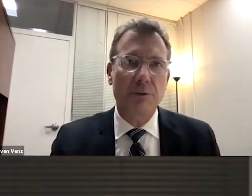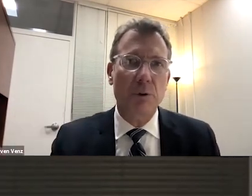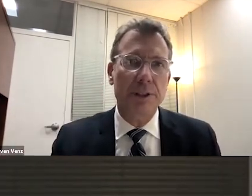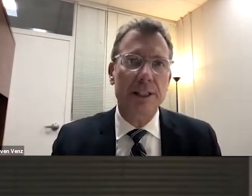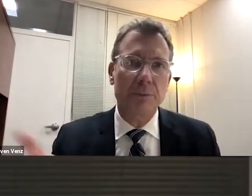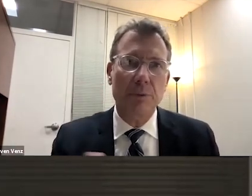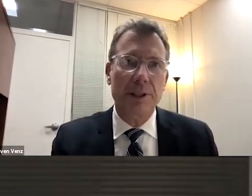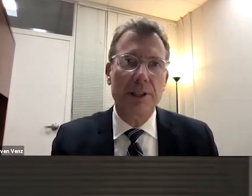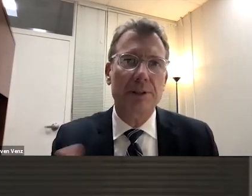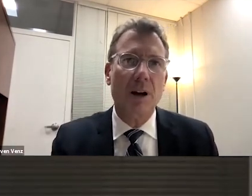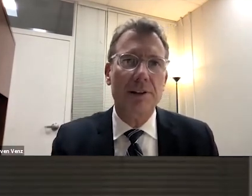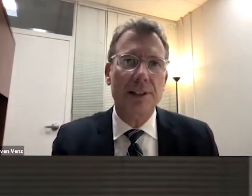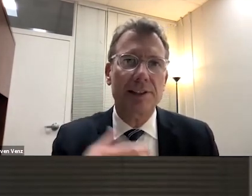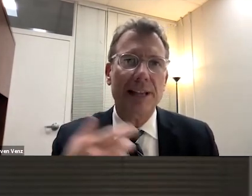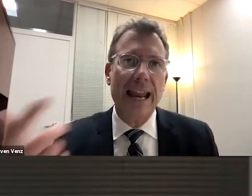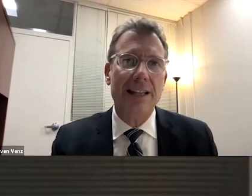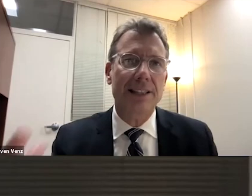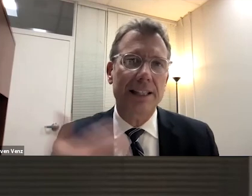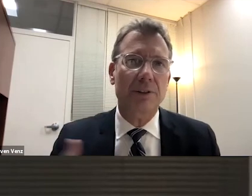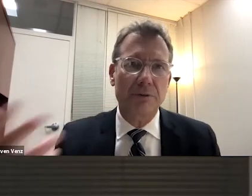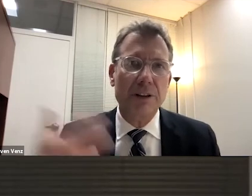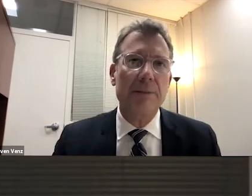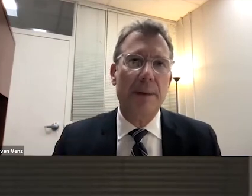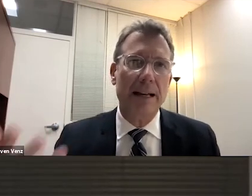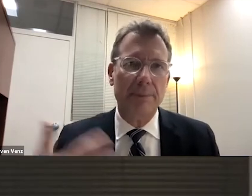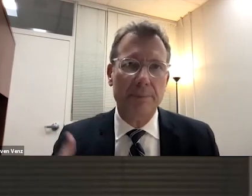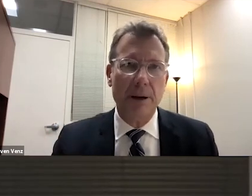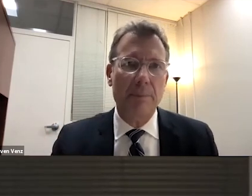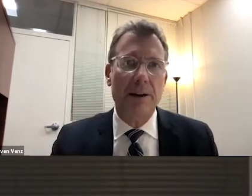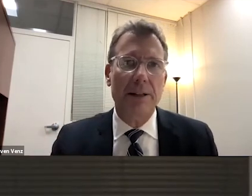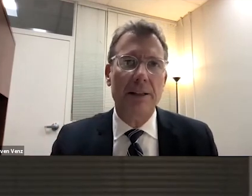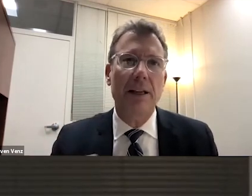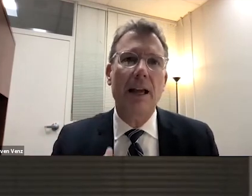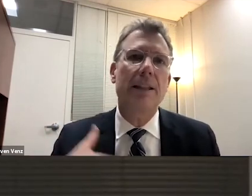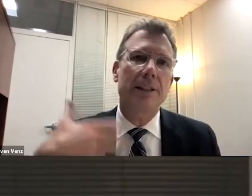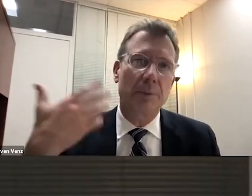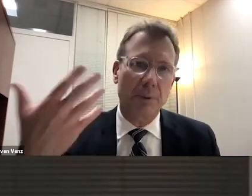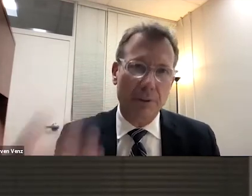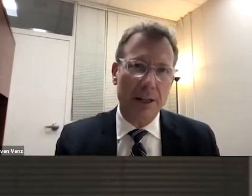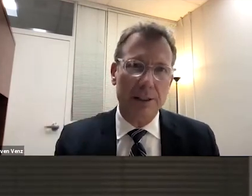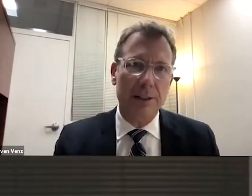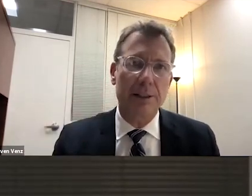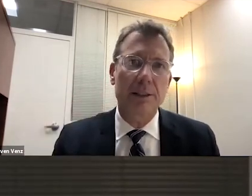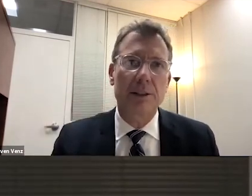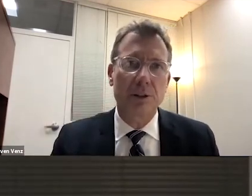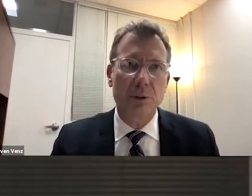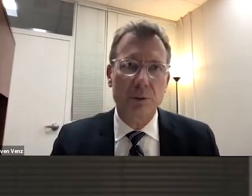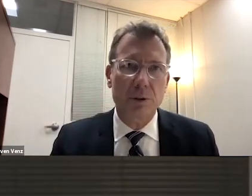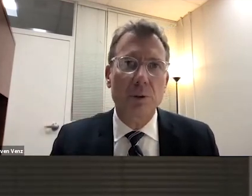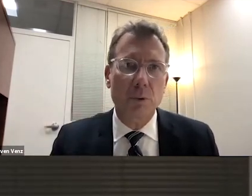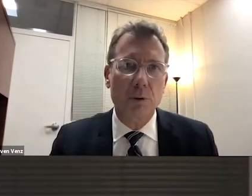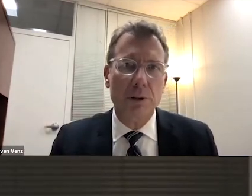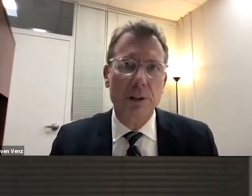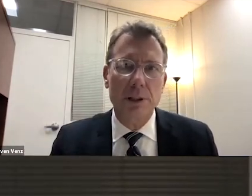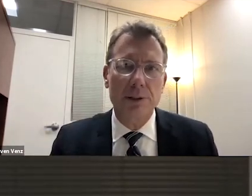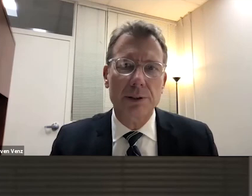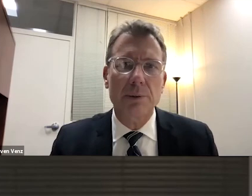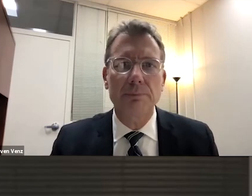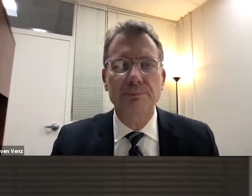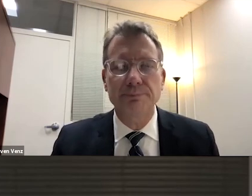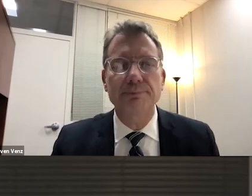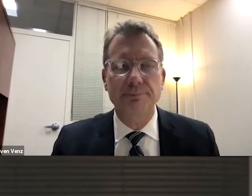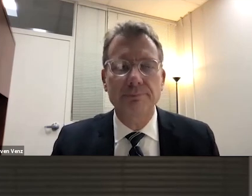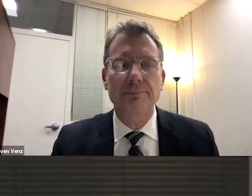and it's folded within this process, and to get their feedback about it, and then to provide it to the board.